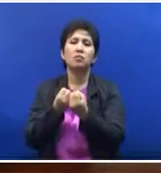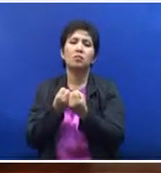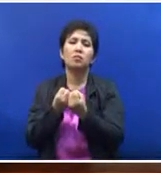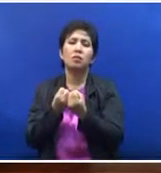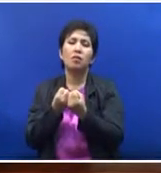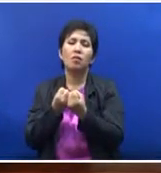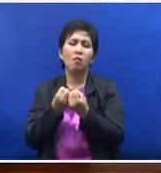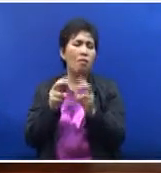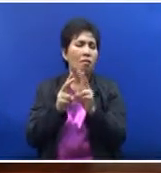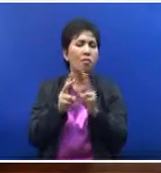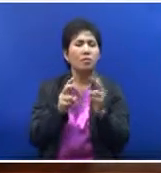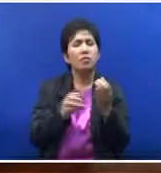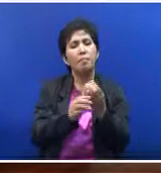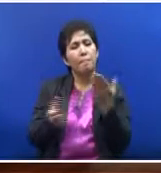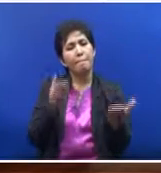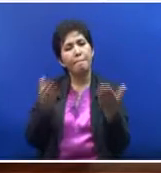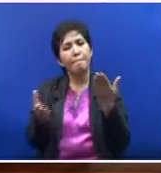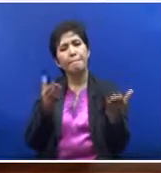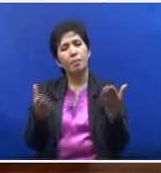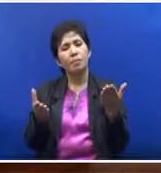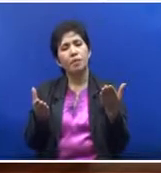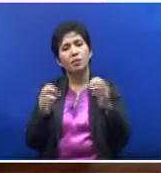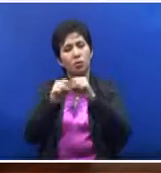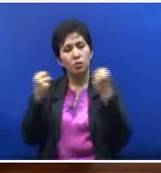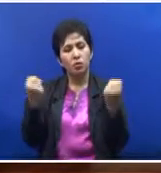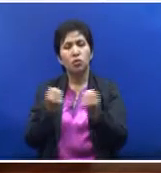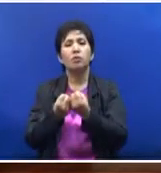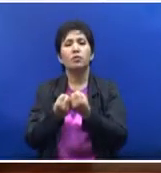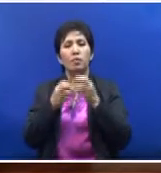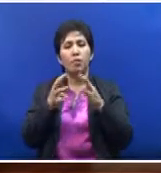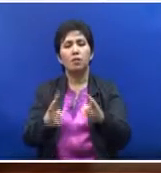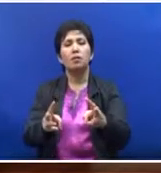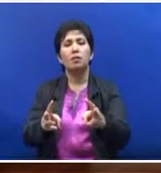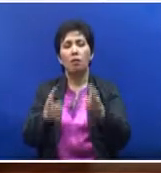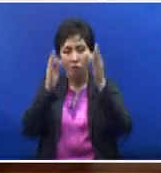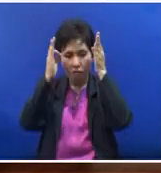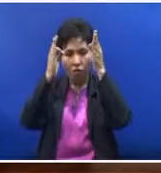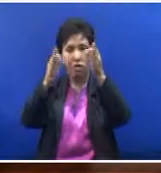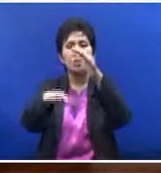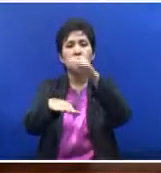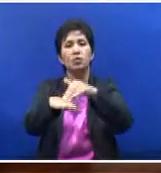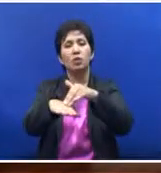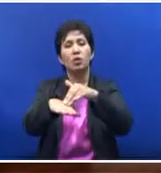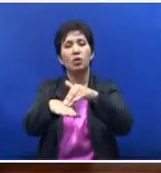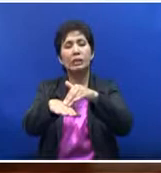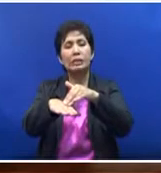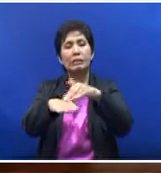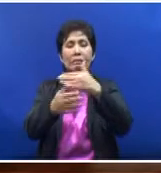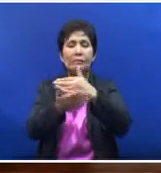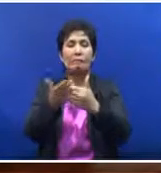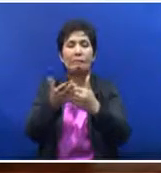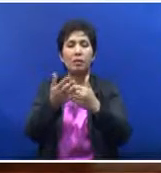more specific. Okay, maybe for sociological method, okay, we want to focus on certain issue